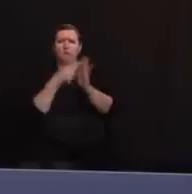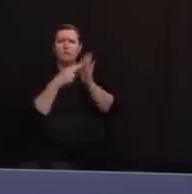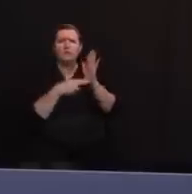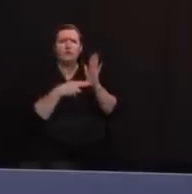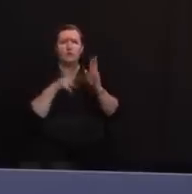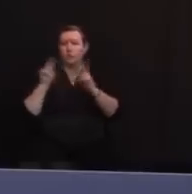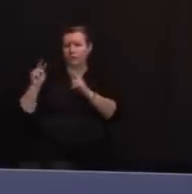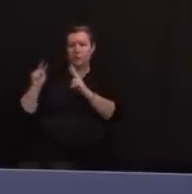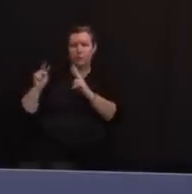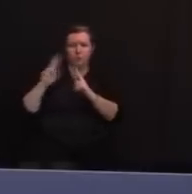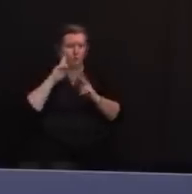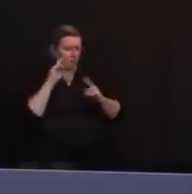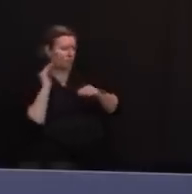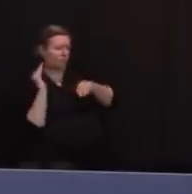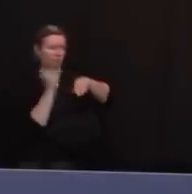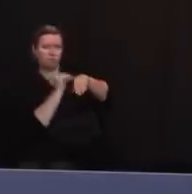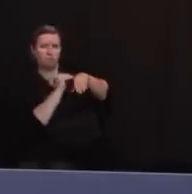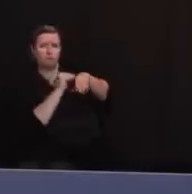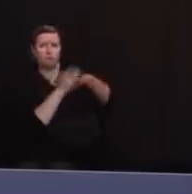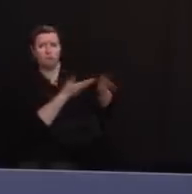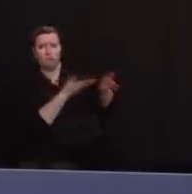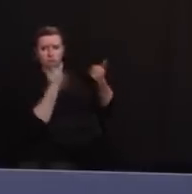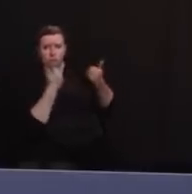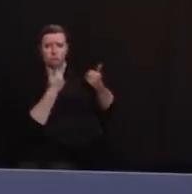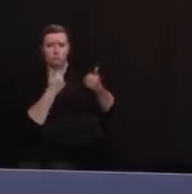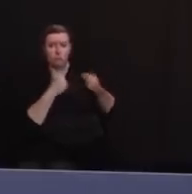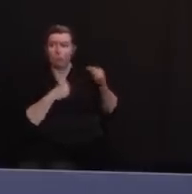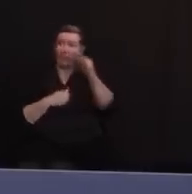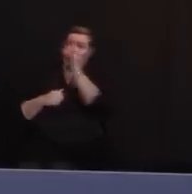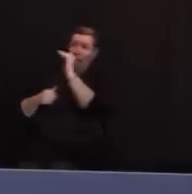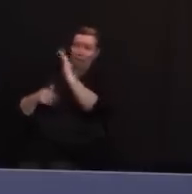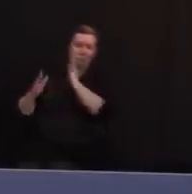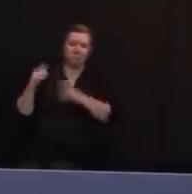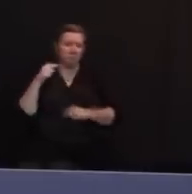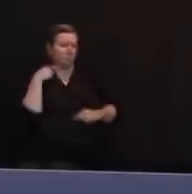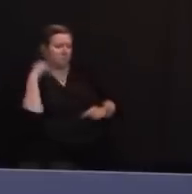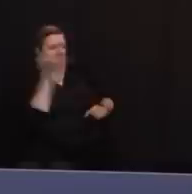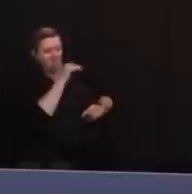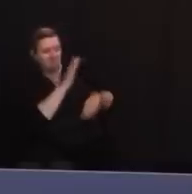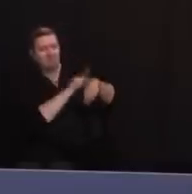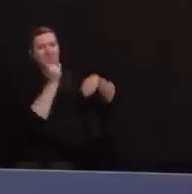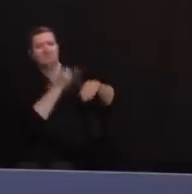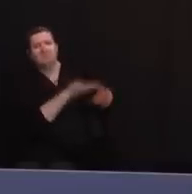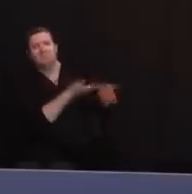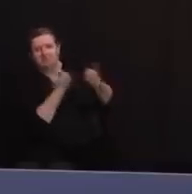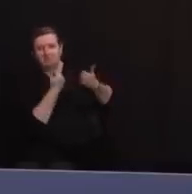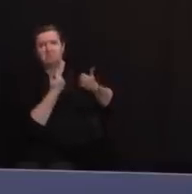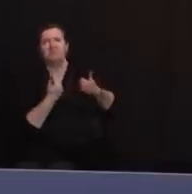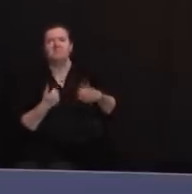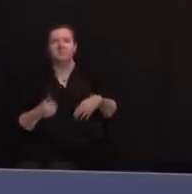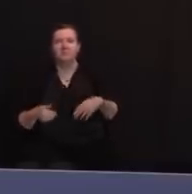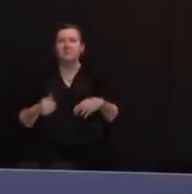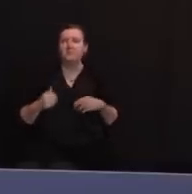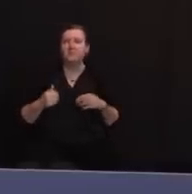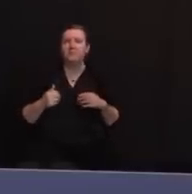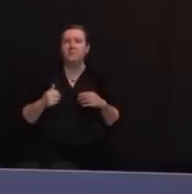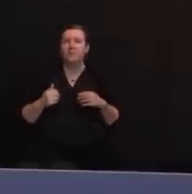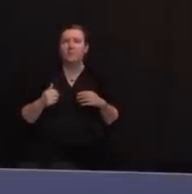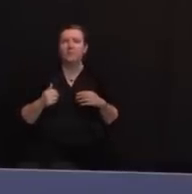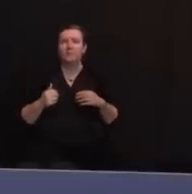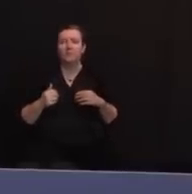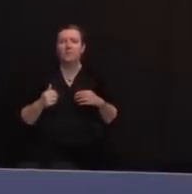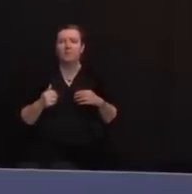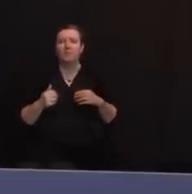make your appointment. So you may get your vaccine more quickly. So that would be the advantage of